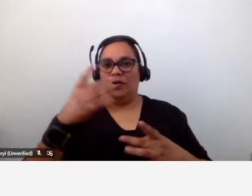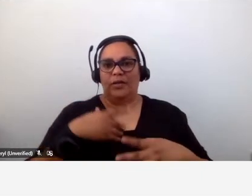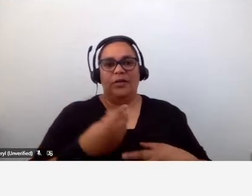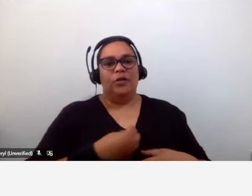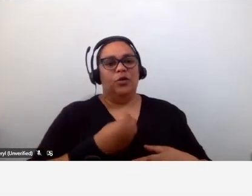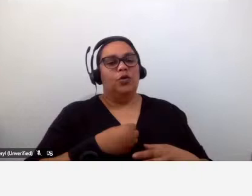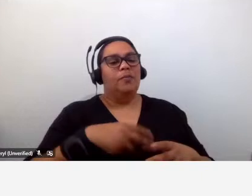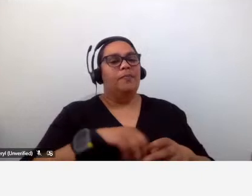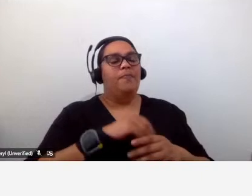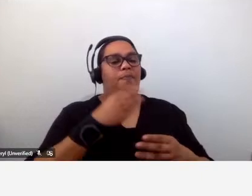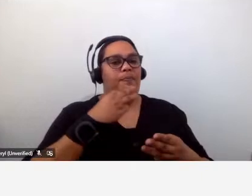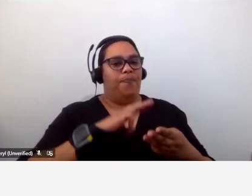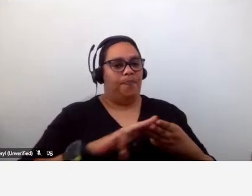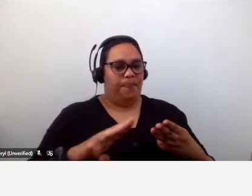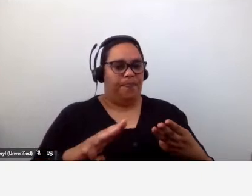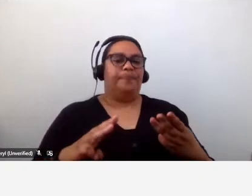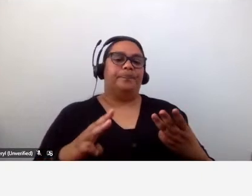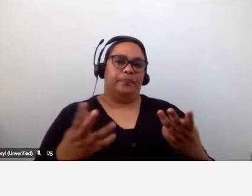in Mitchell's Plain?